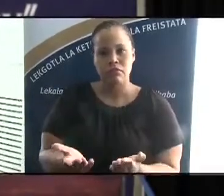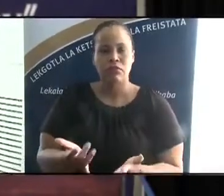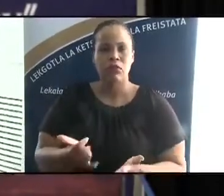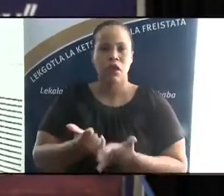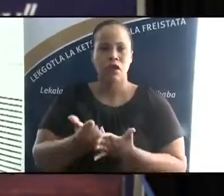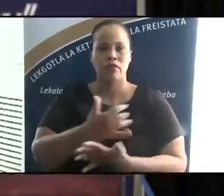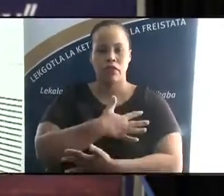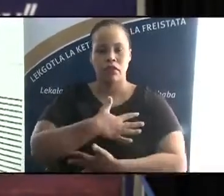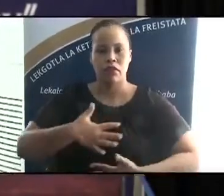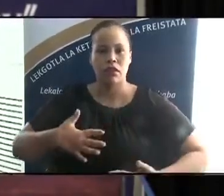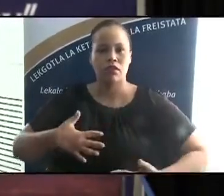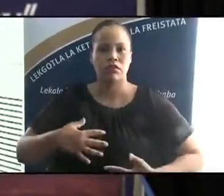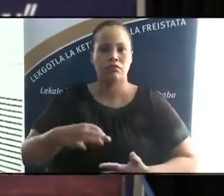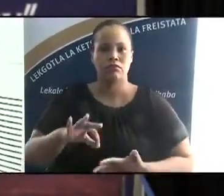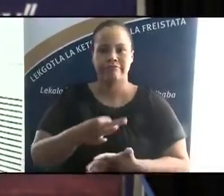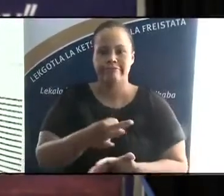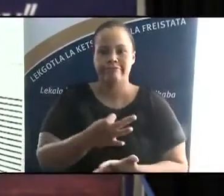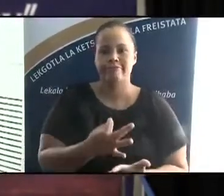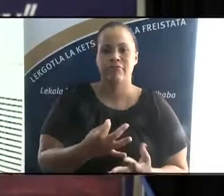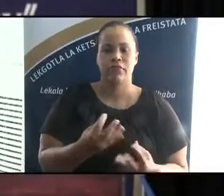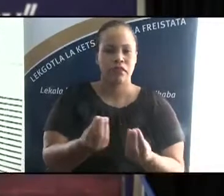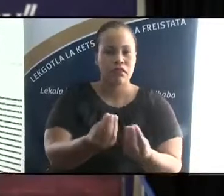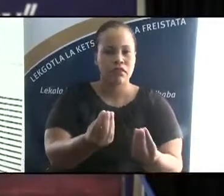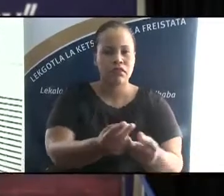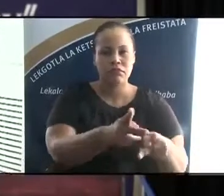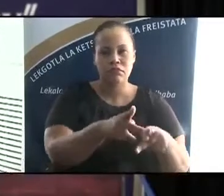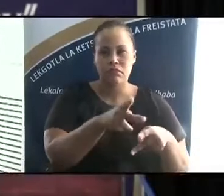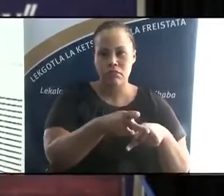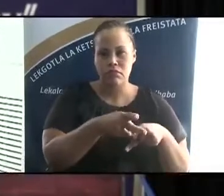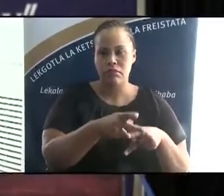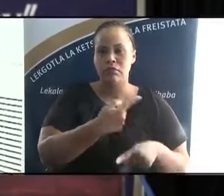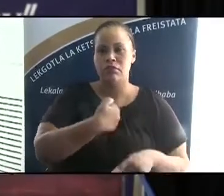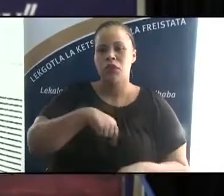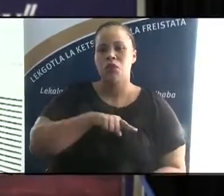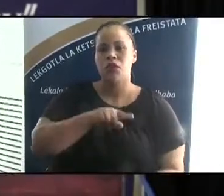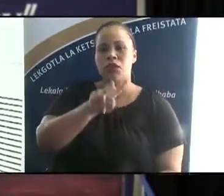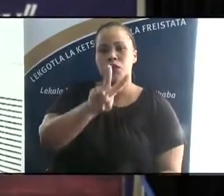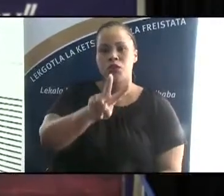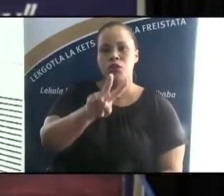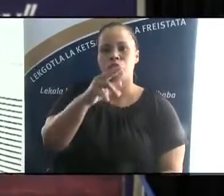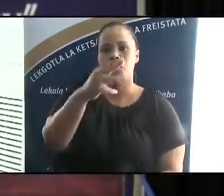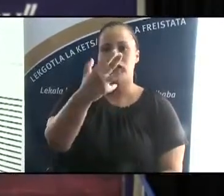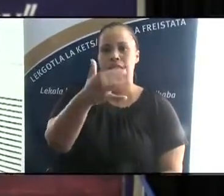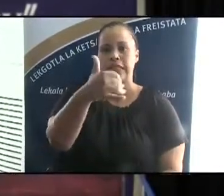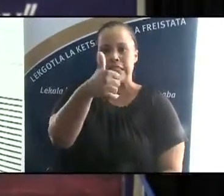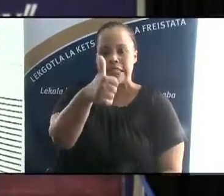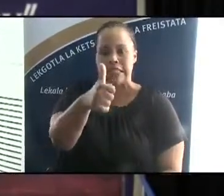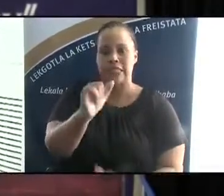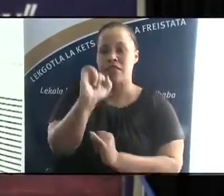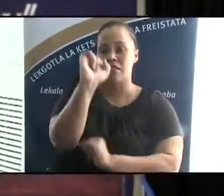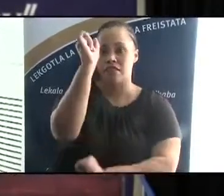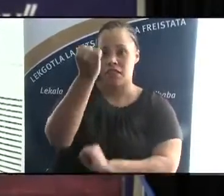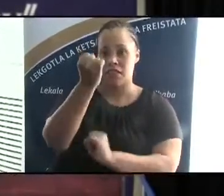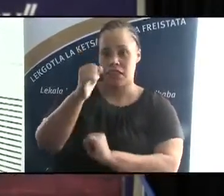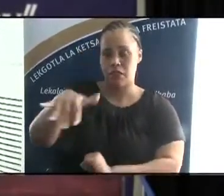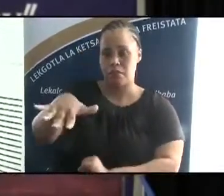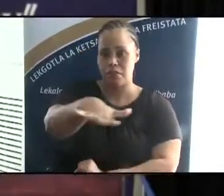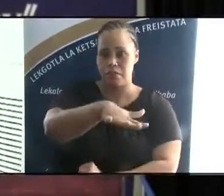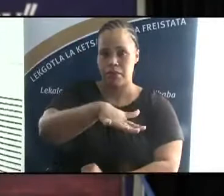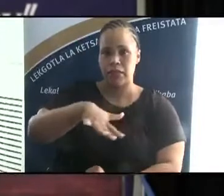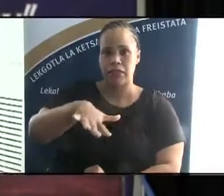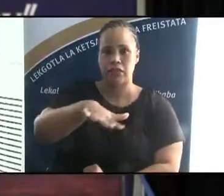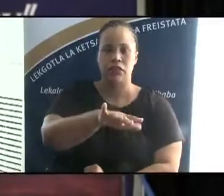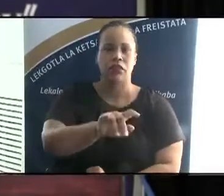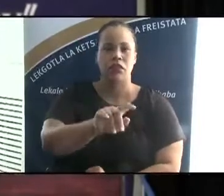retail, wholesale, warehousing, storage. We have a total of 296 factories in Putadichaba